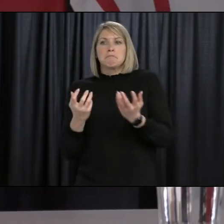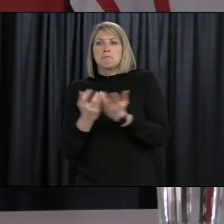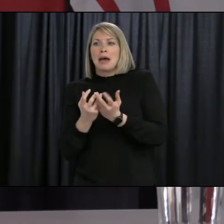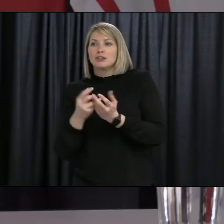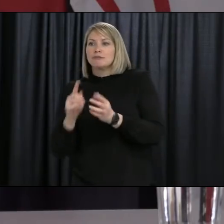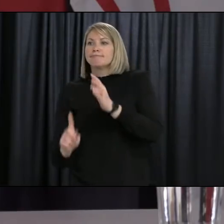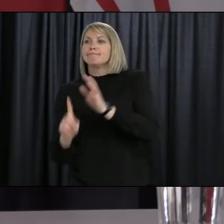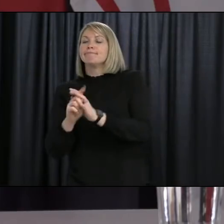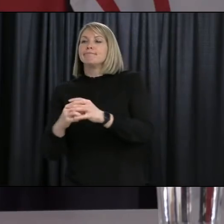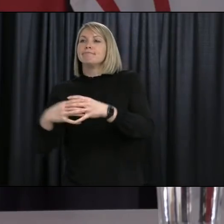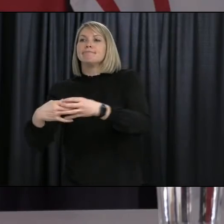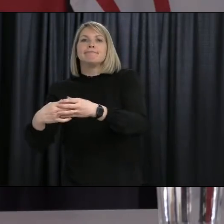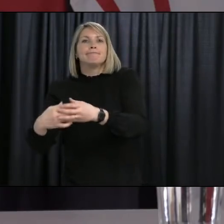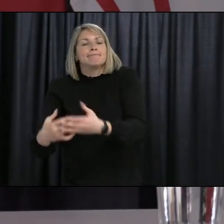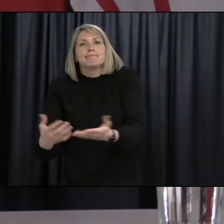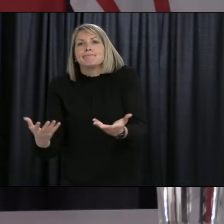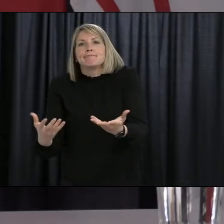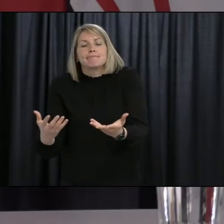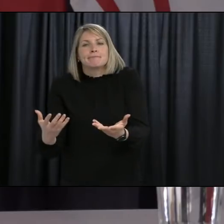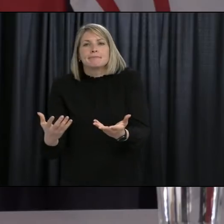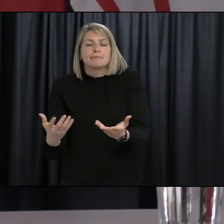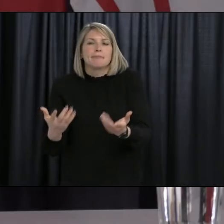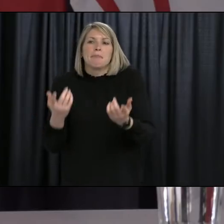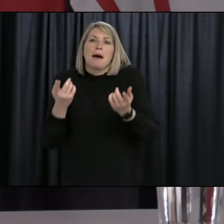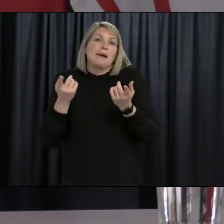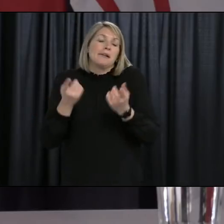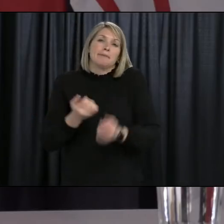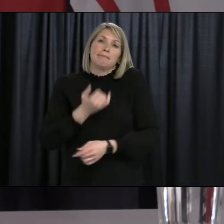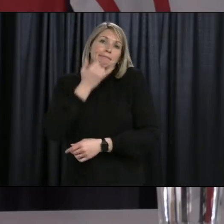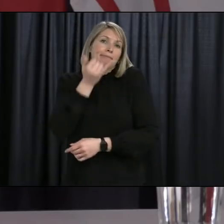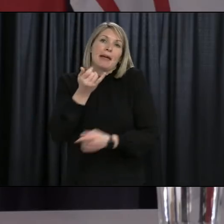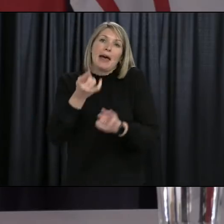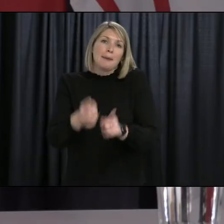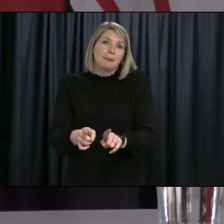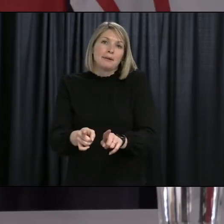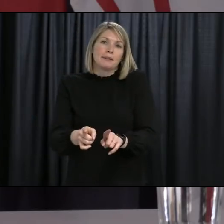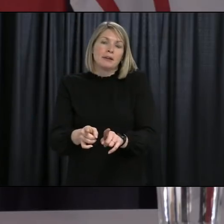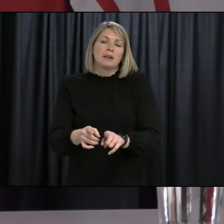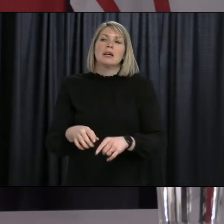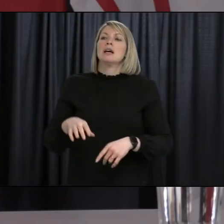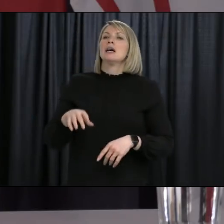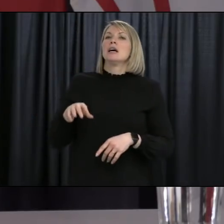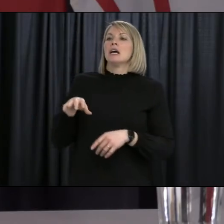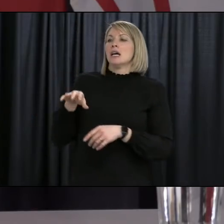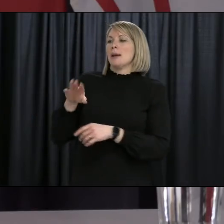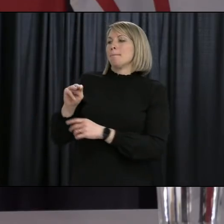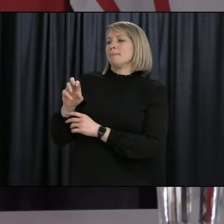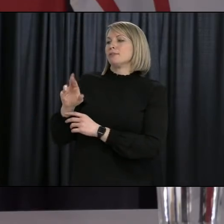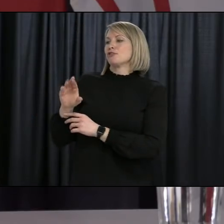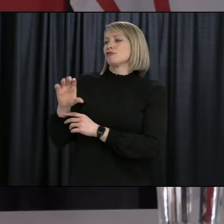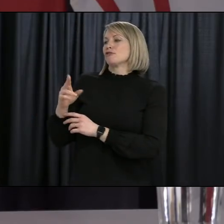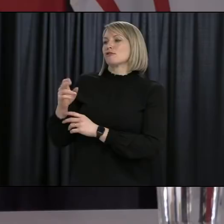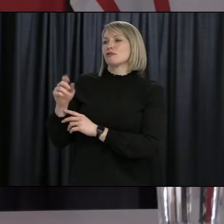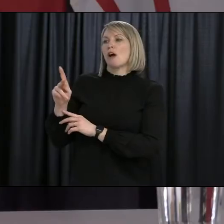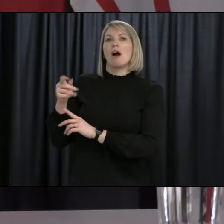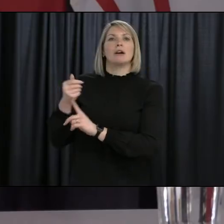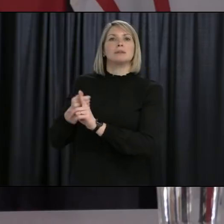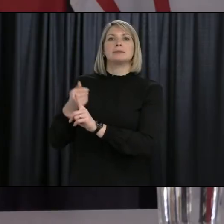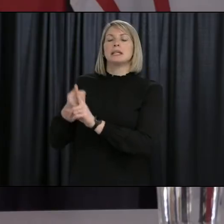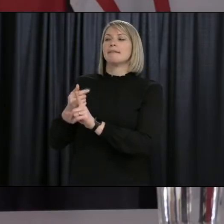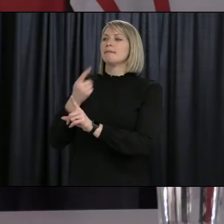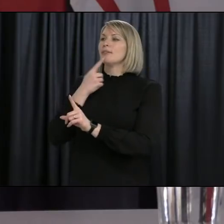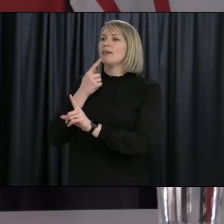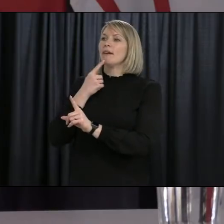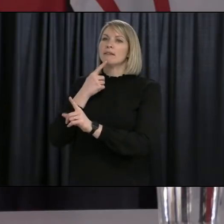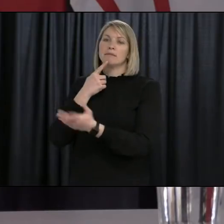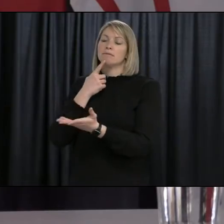There had to be a COVID-19 election. Mr. Chalk told me that told the office that we were ready for a COVID-19 election because there has